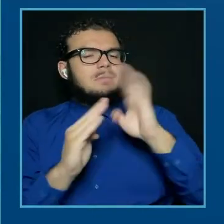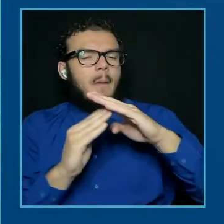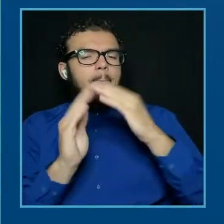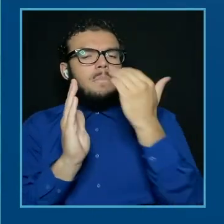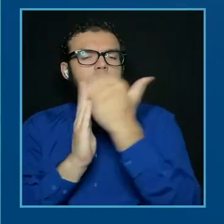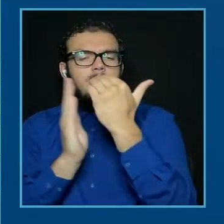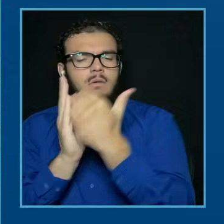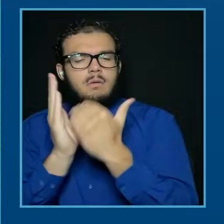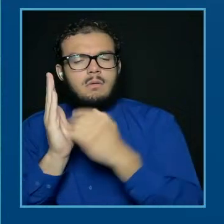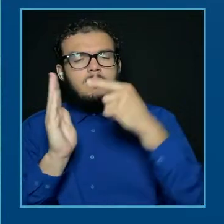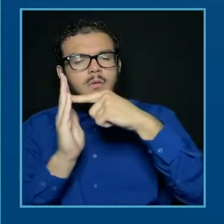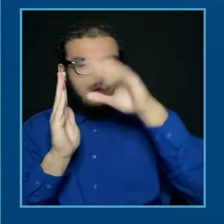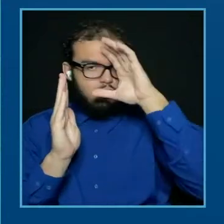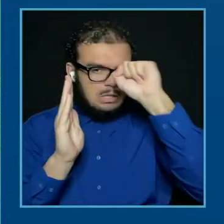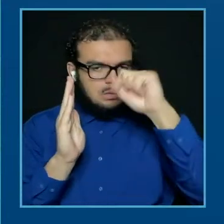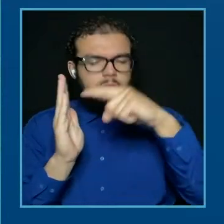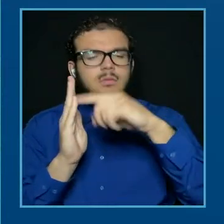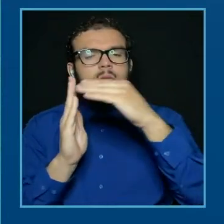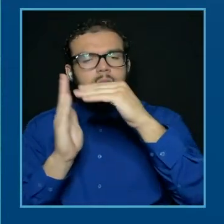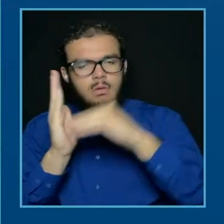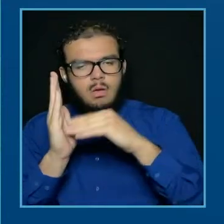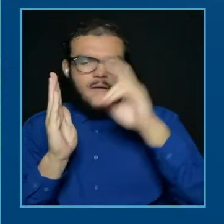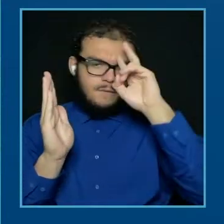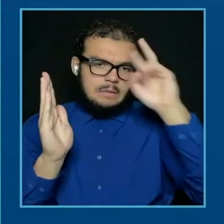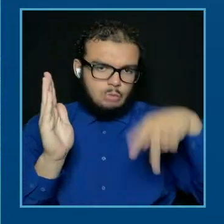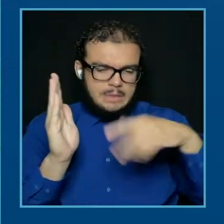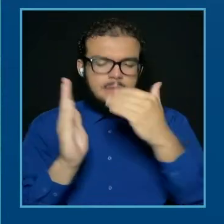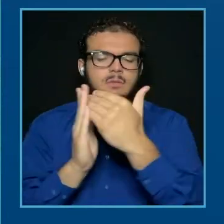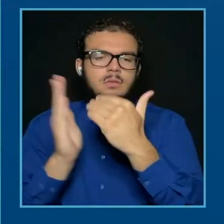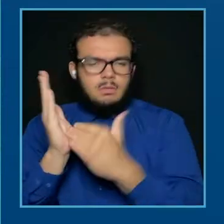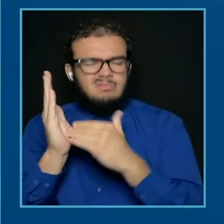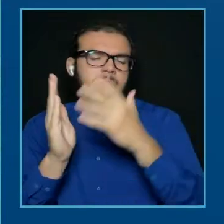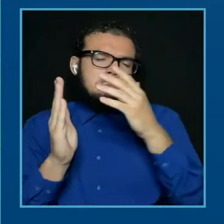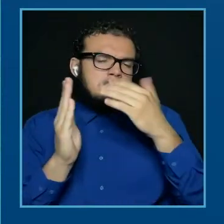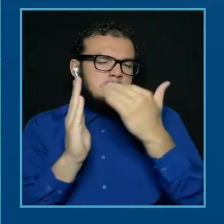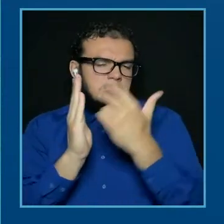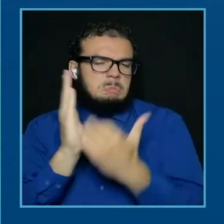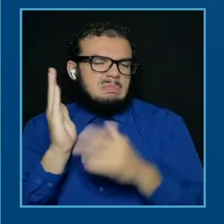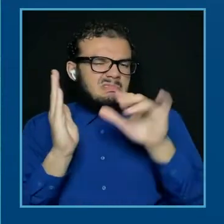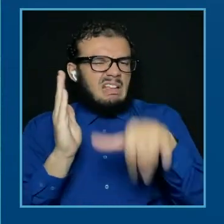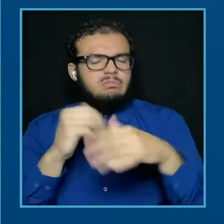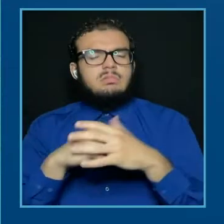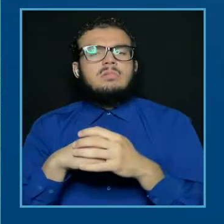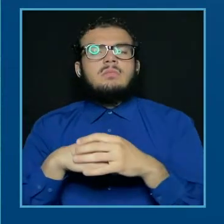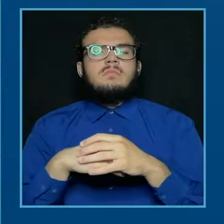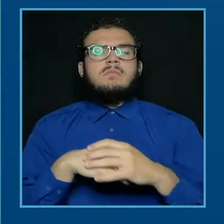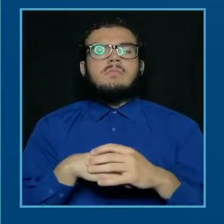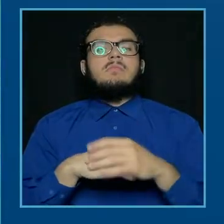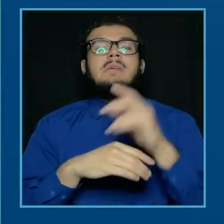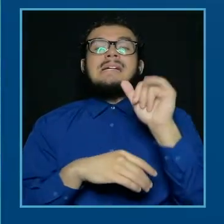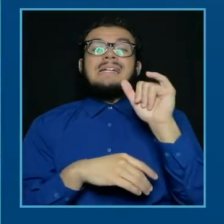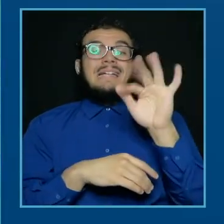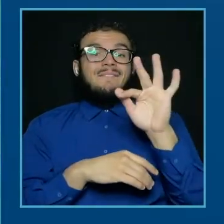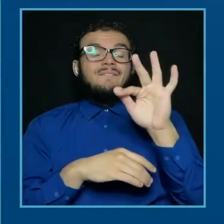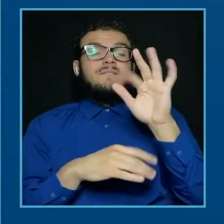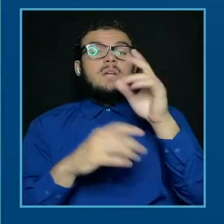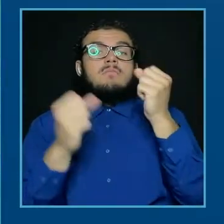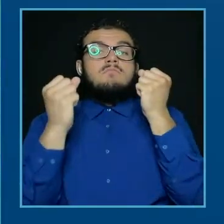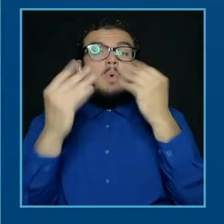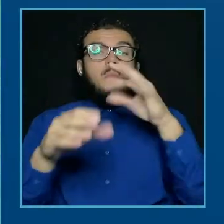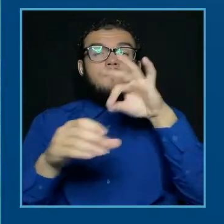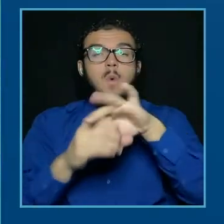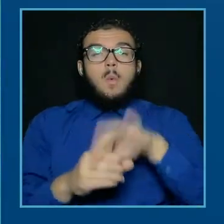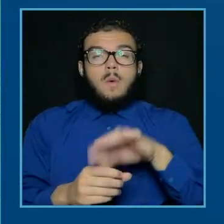your vote for president, and the next section for vice president, and so on down. But when you cast multiple votes like this on a